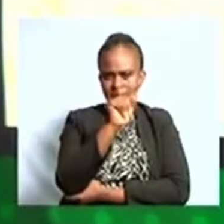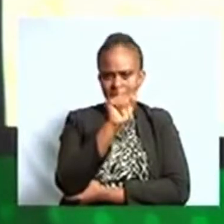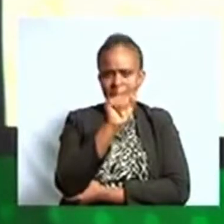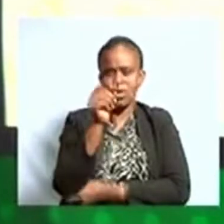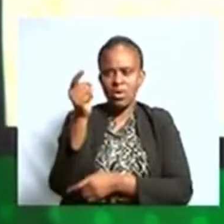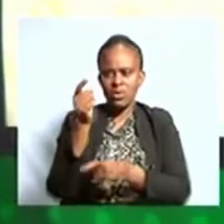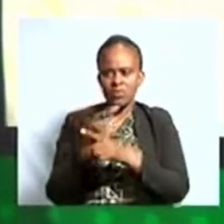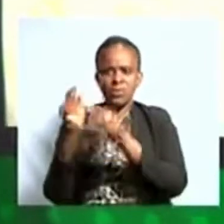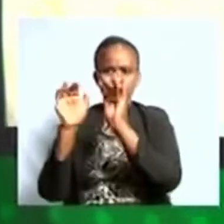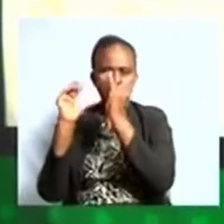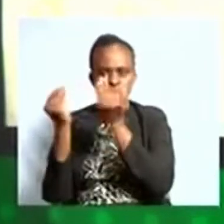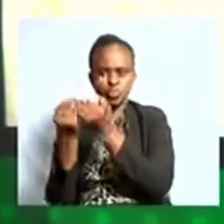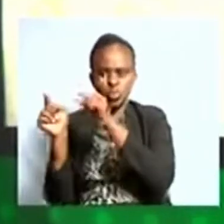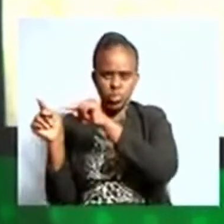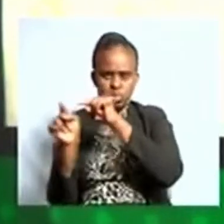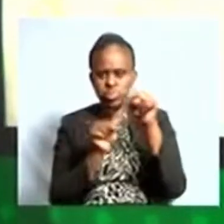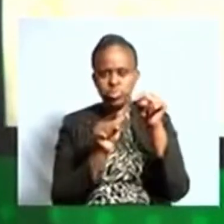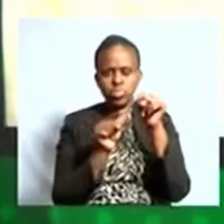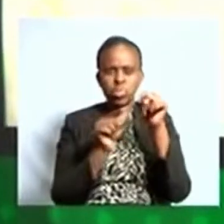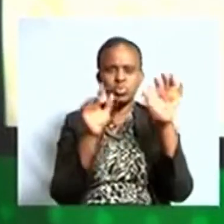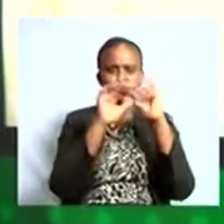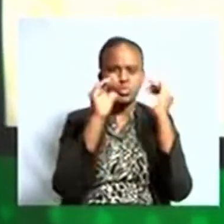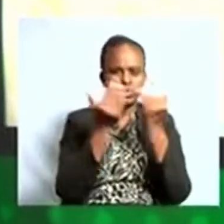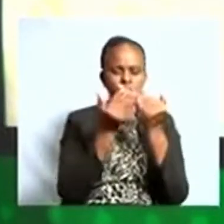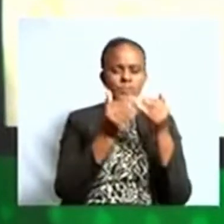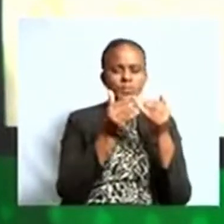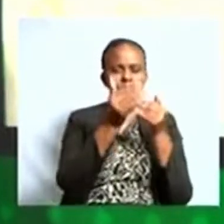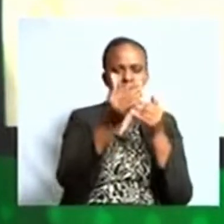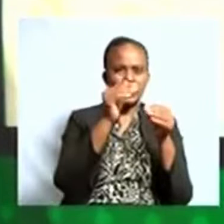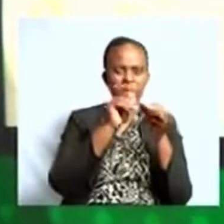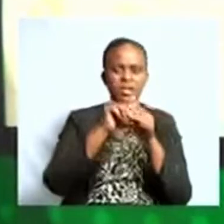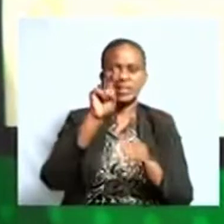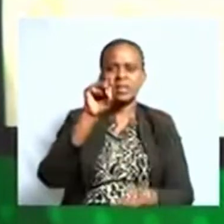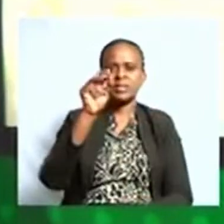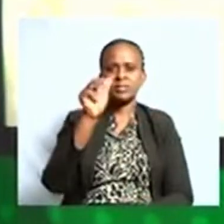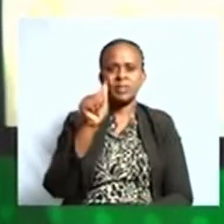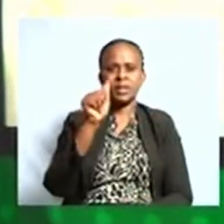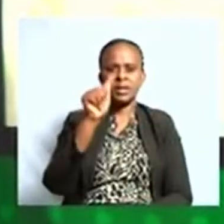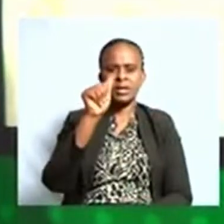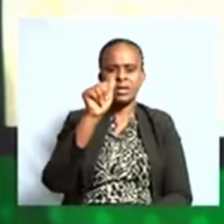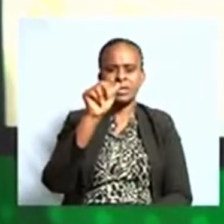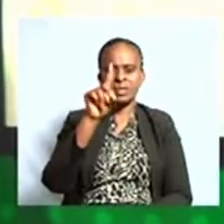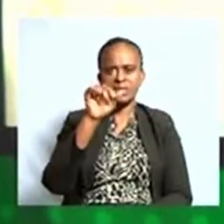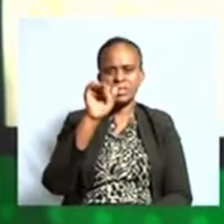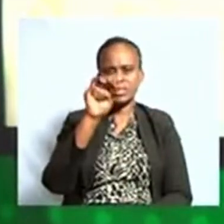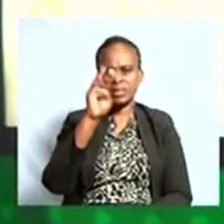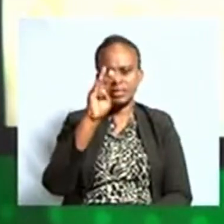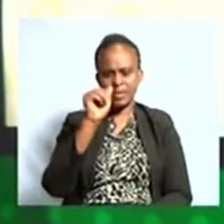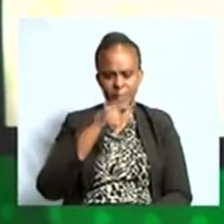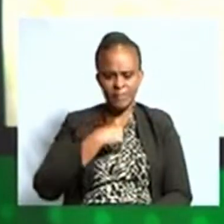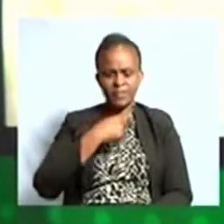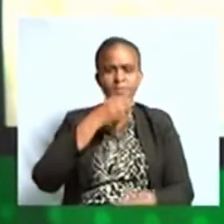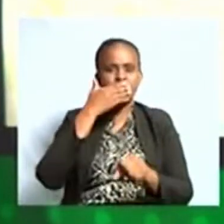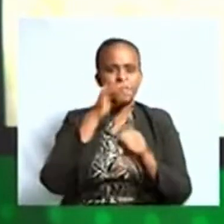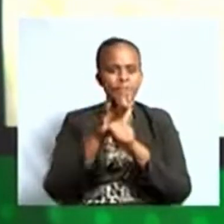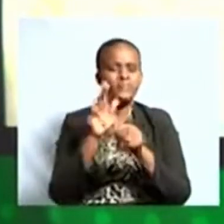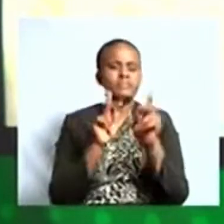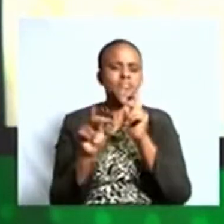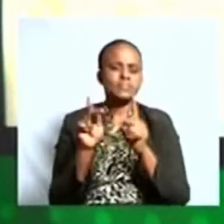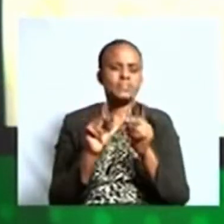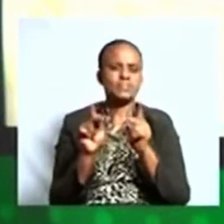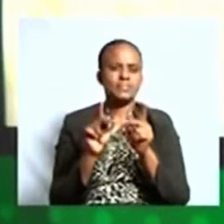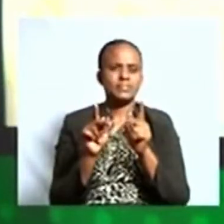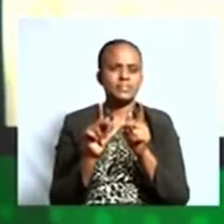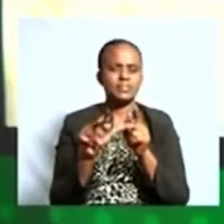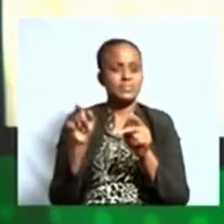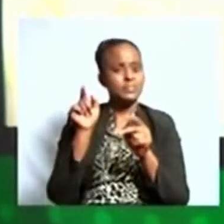main Charleston into the Charleston extension in Madimba area there. Again, I want to promise the people that